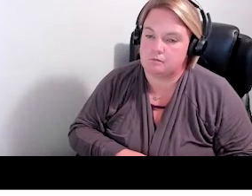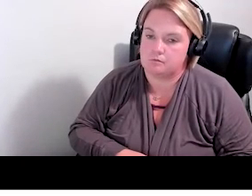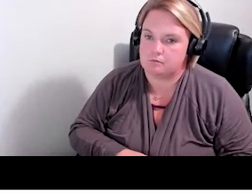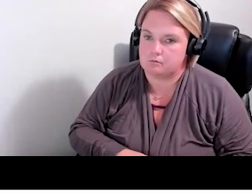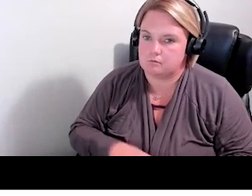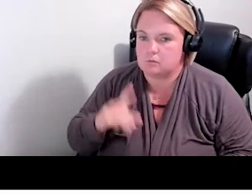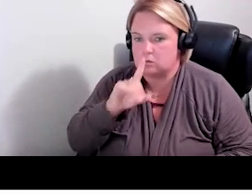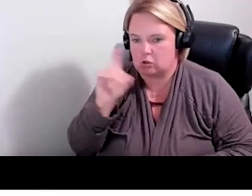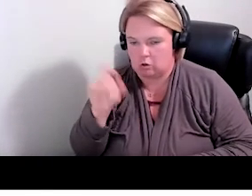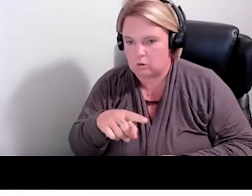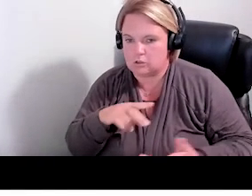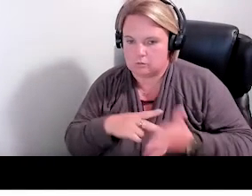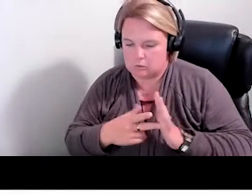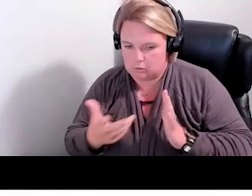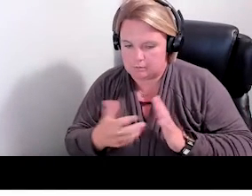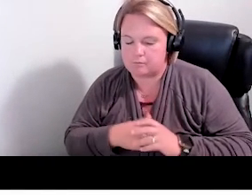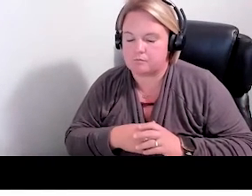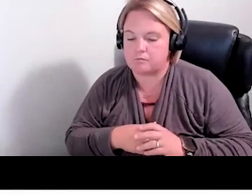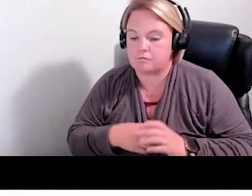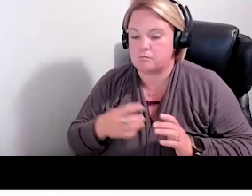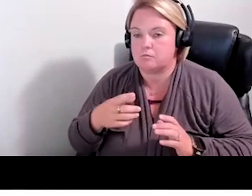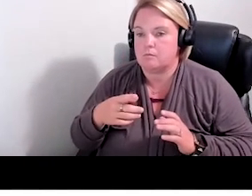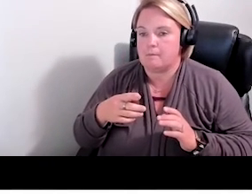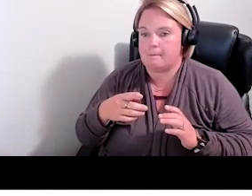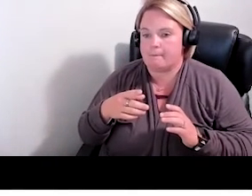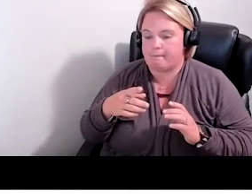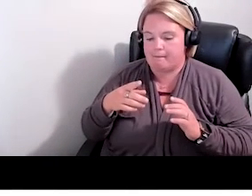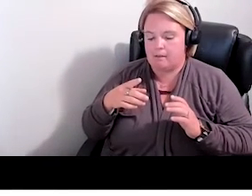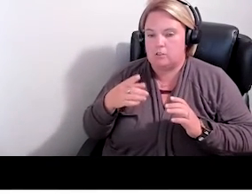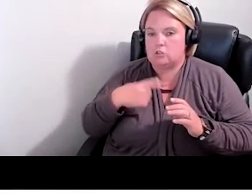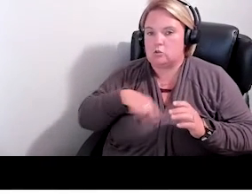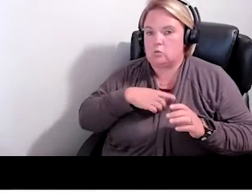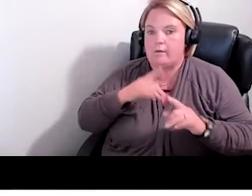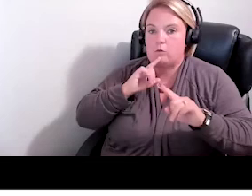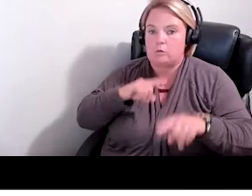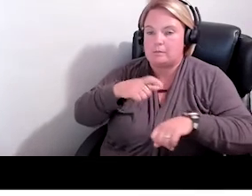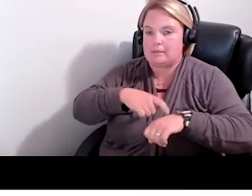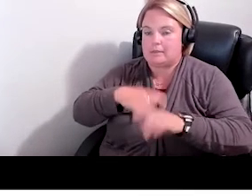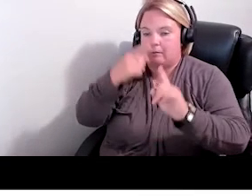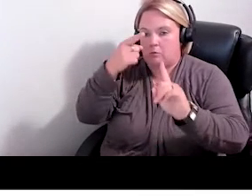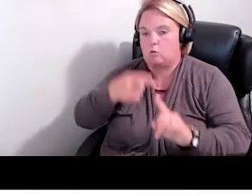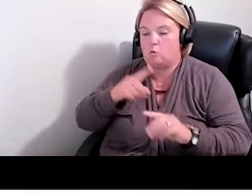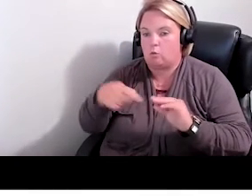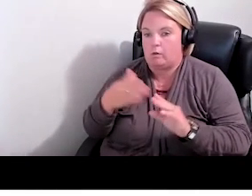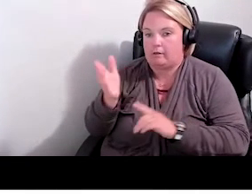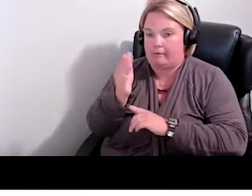know if you guys can hear her, but the question was basically, do we have a response time goal when we receive flags?